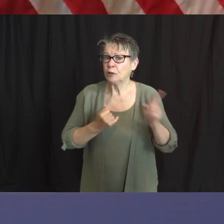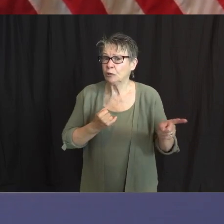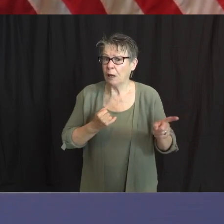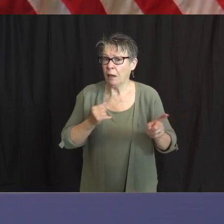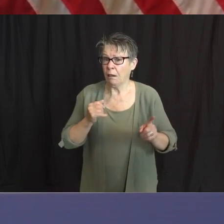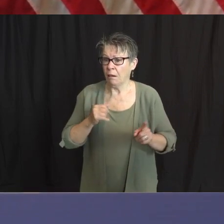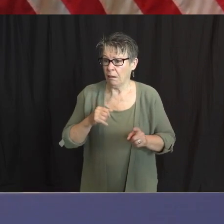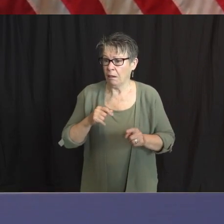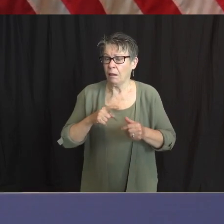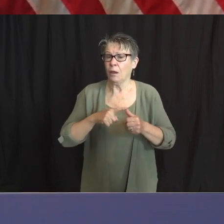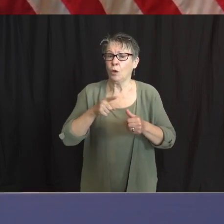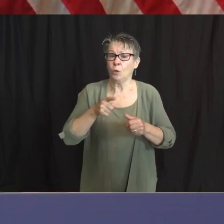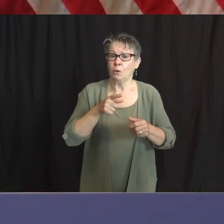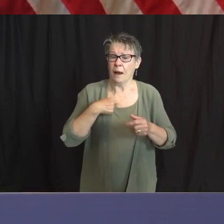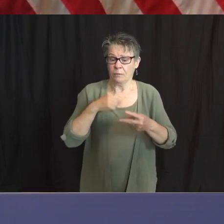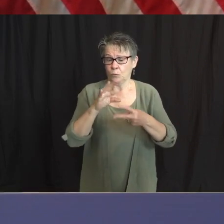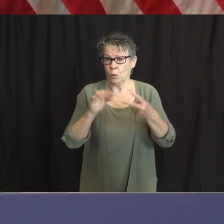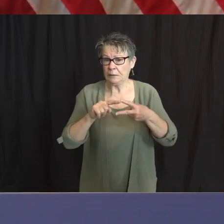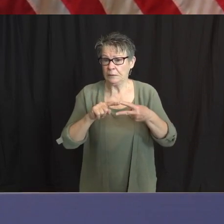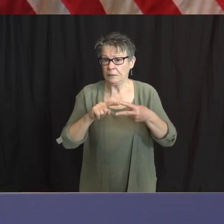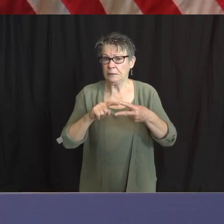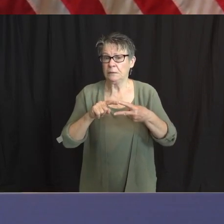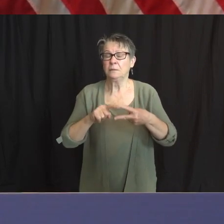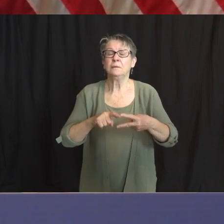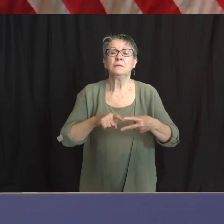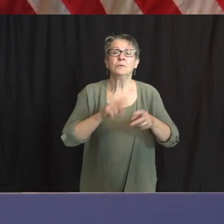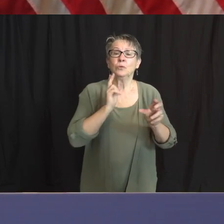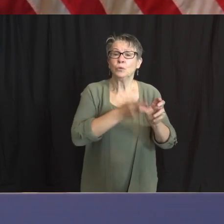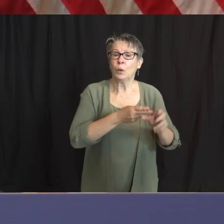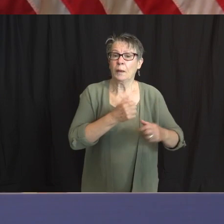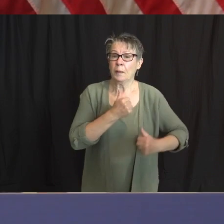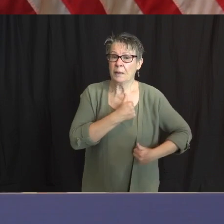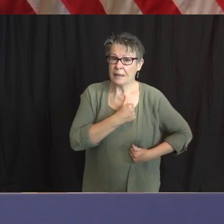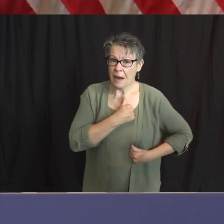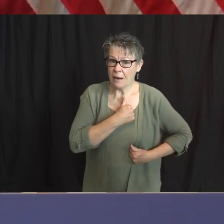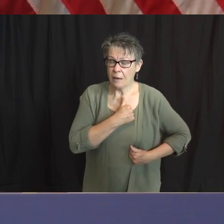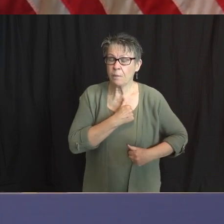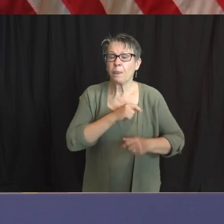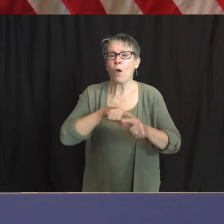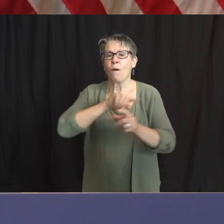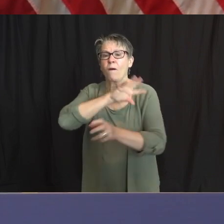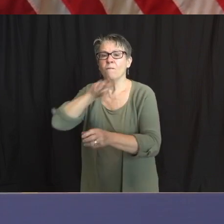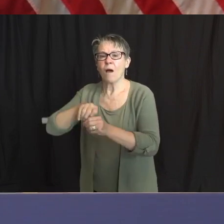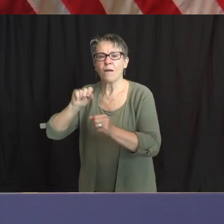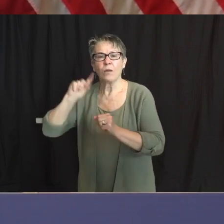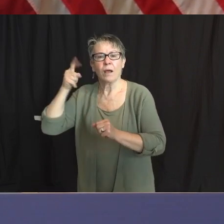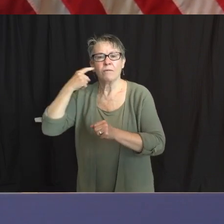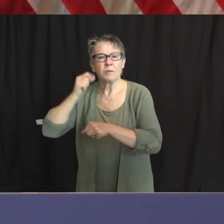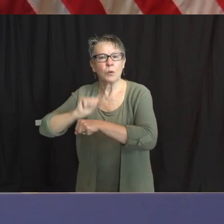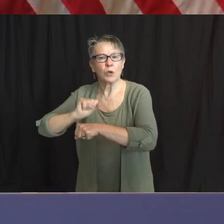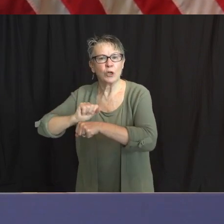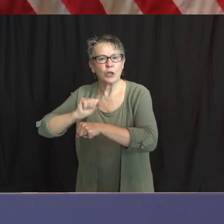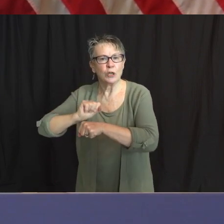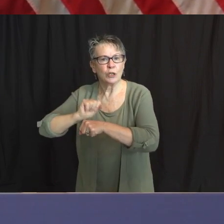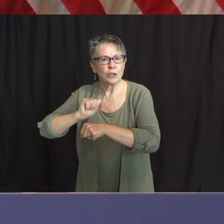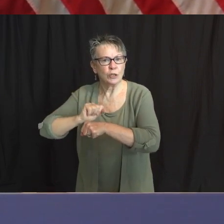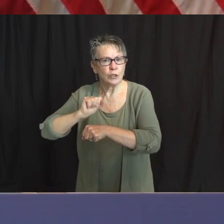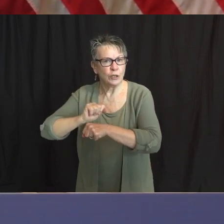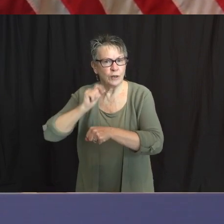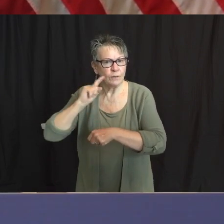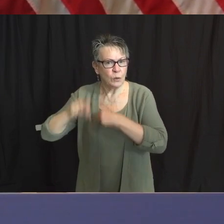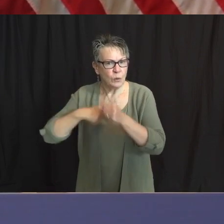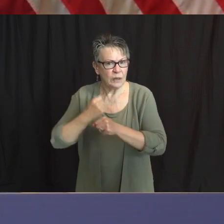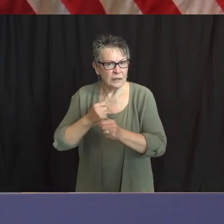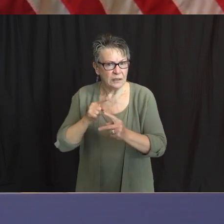notion. Thank you for asking. Matt, we're gonna close out with you. Thanks. Governor, the Labor Commissioner said the department would